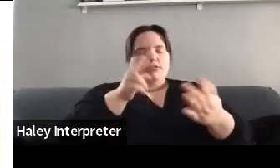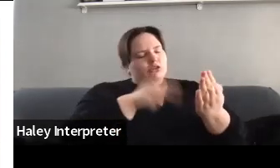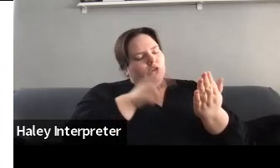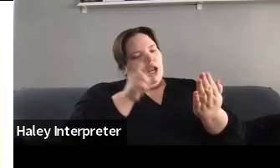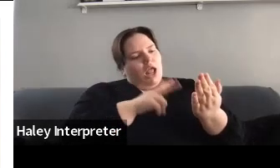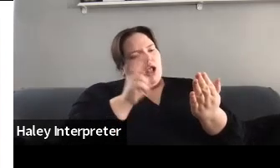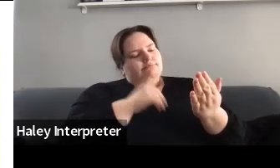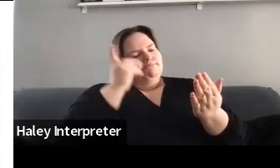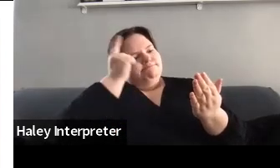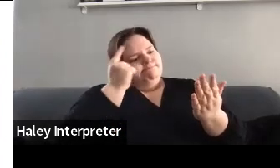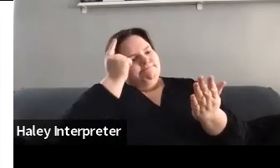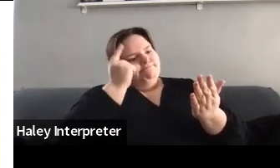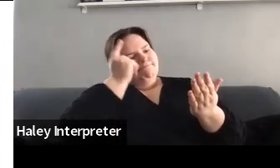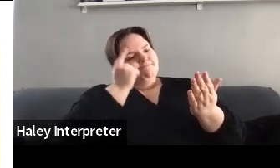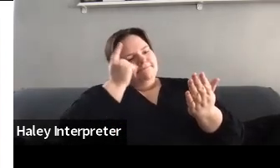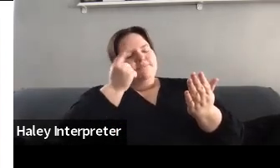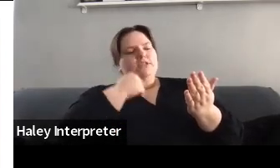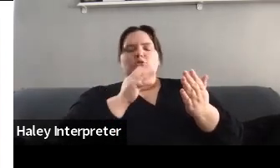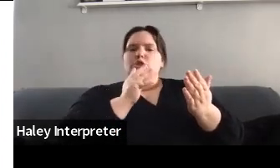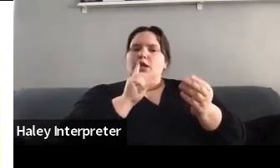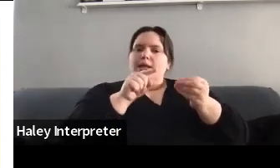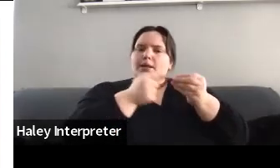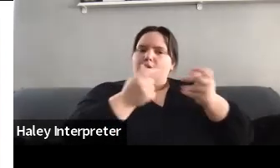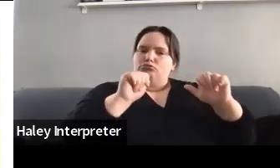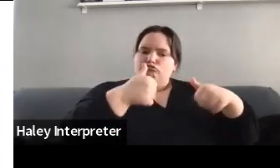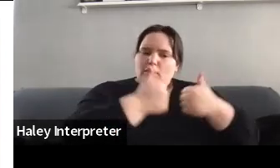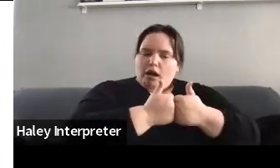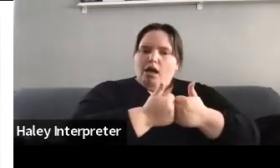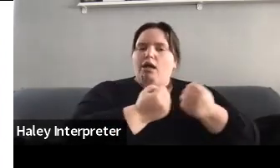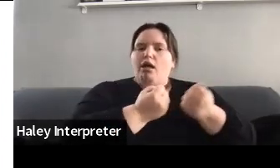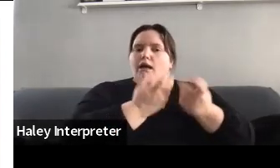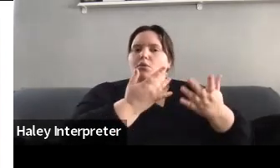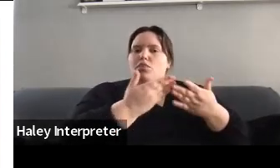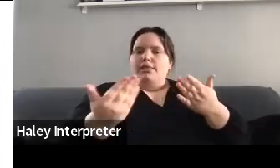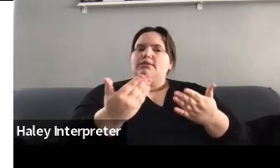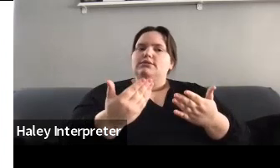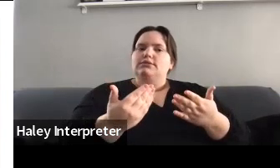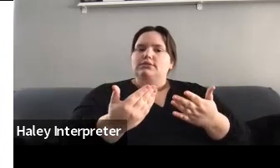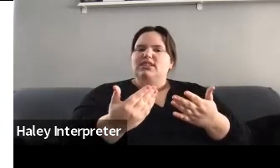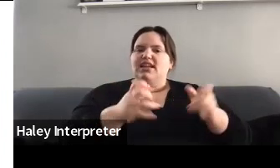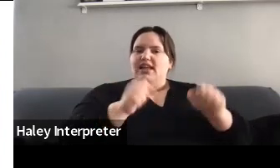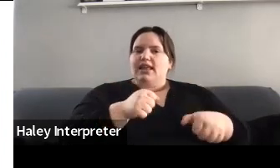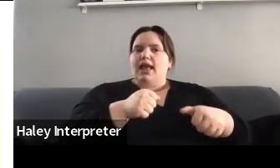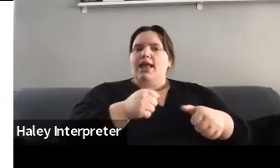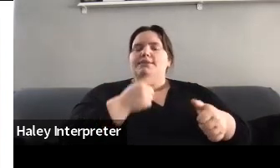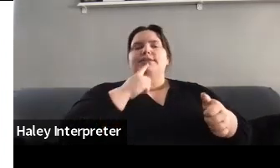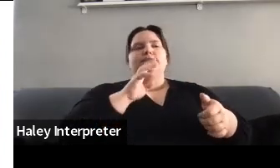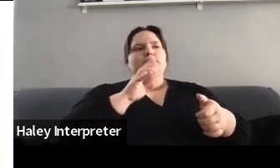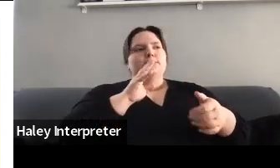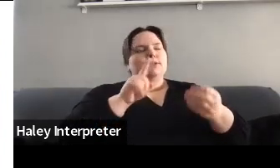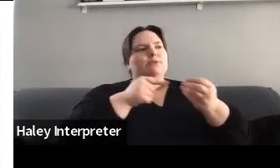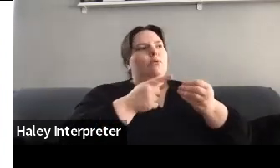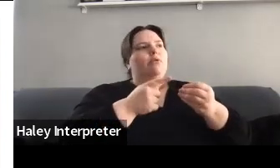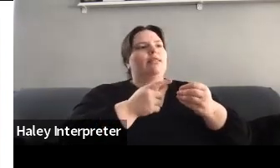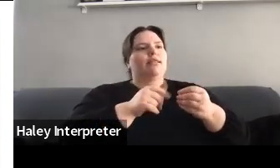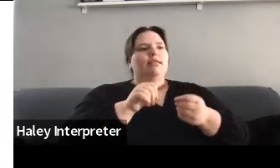about when they were talking about the challenges of pet ownership, how much of those things could be addressed using AT.